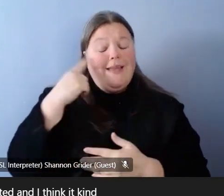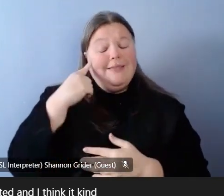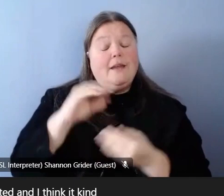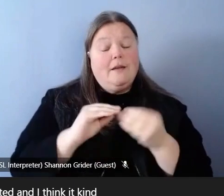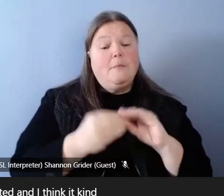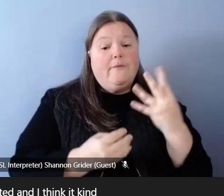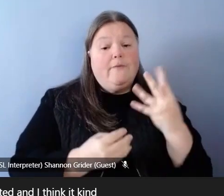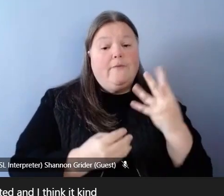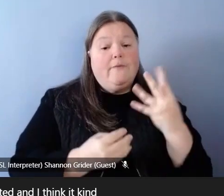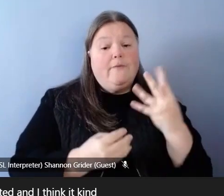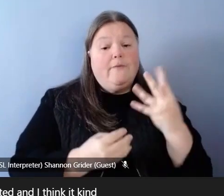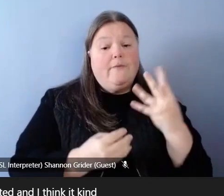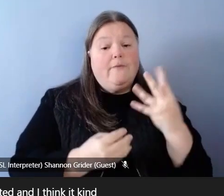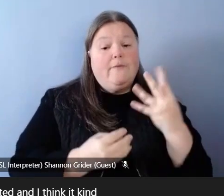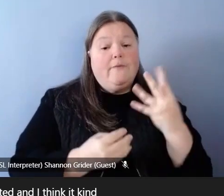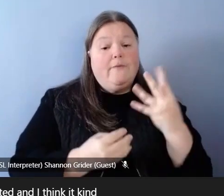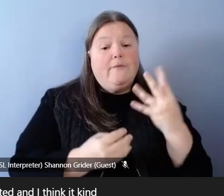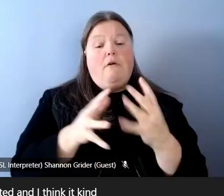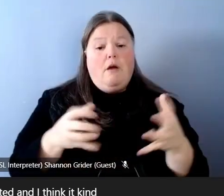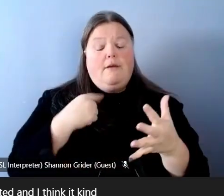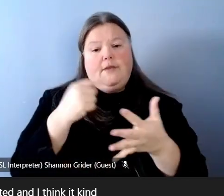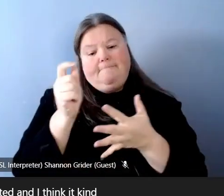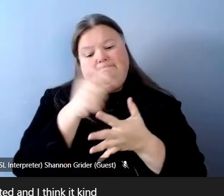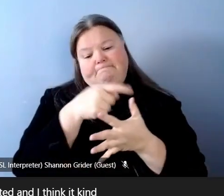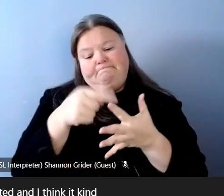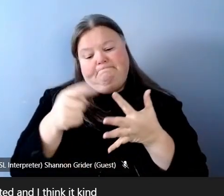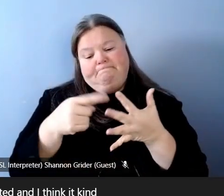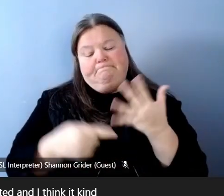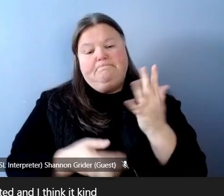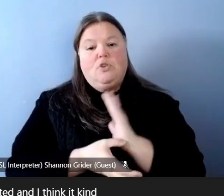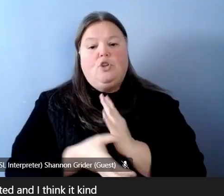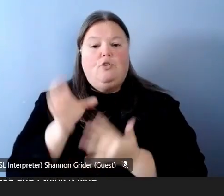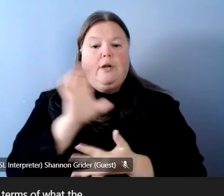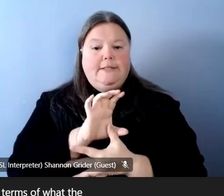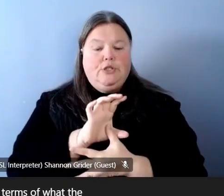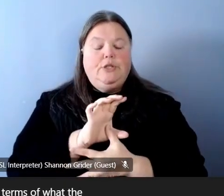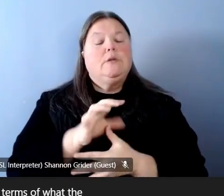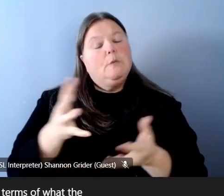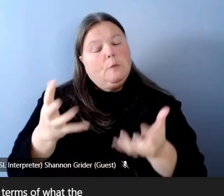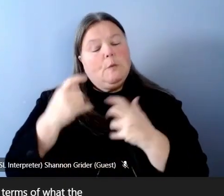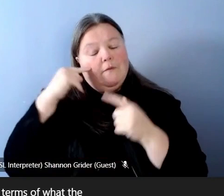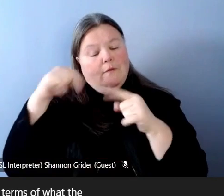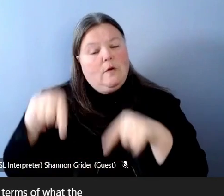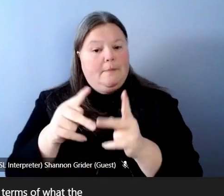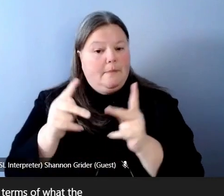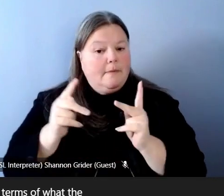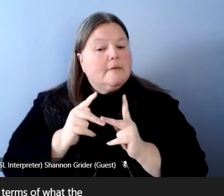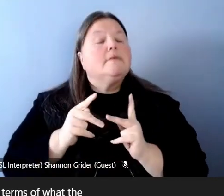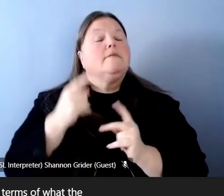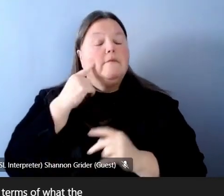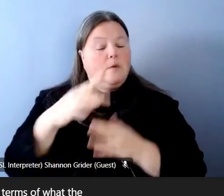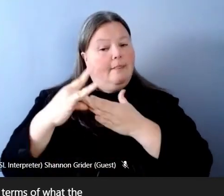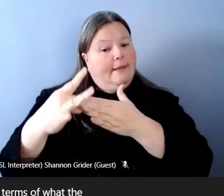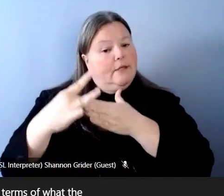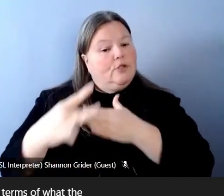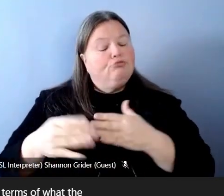the bases in terms of what the position kind of requires in terms of